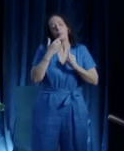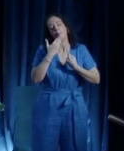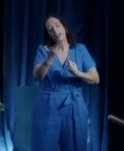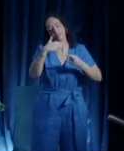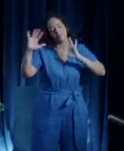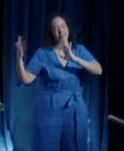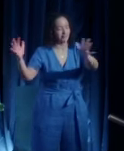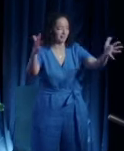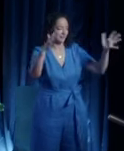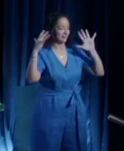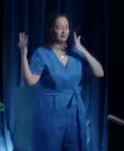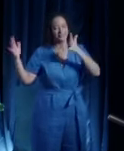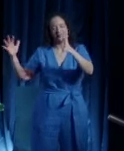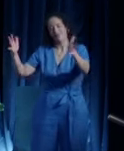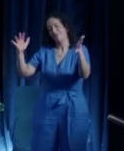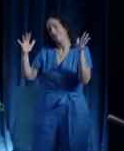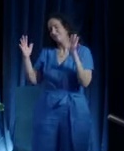round of applause. Thank you very much.